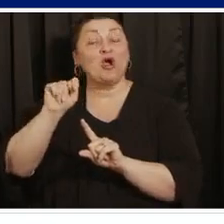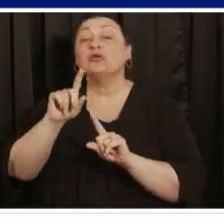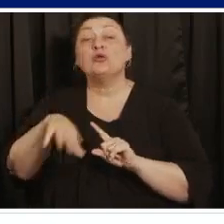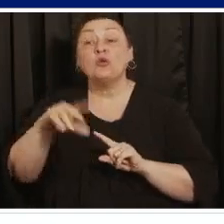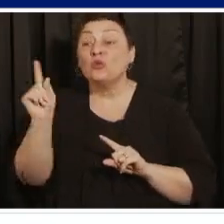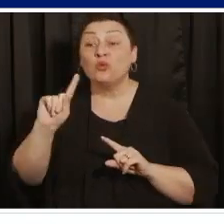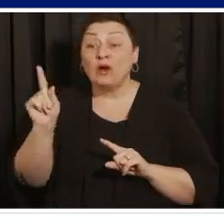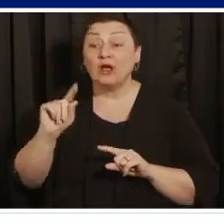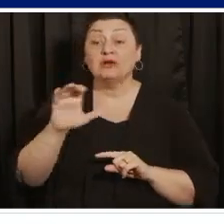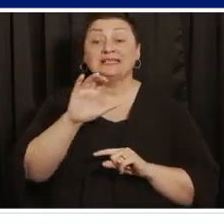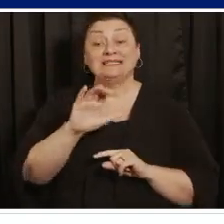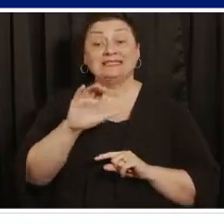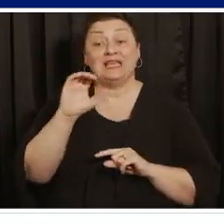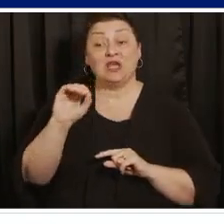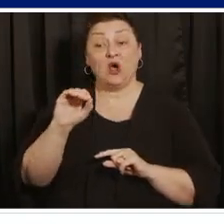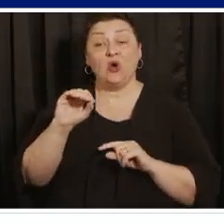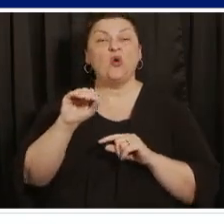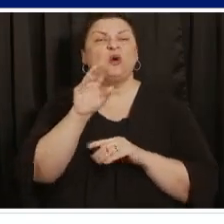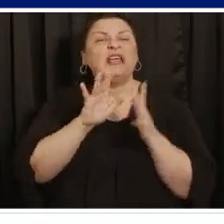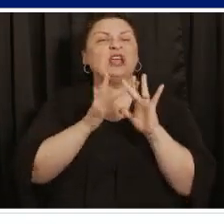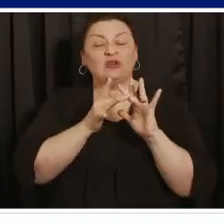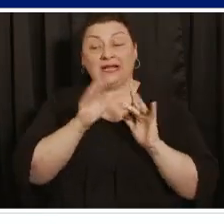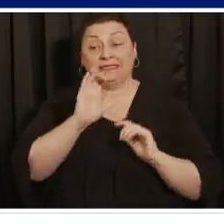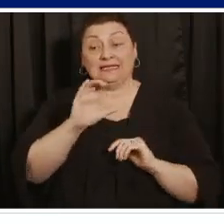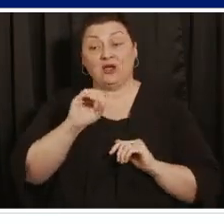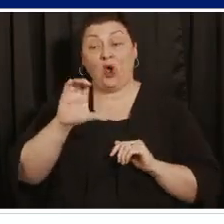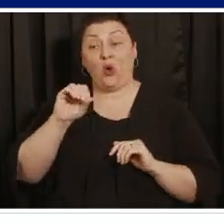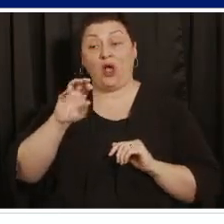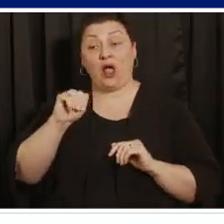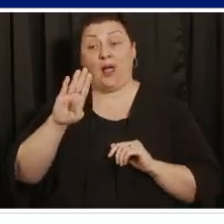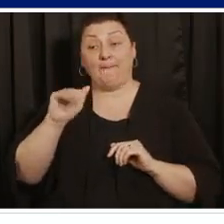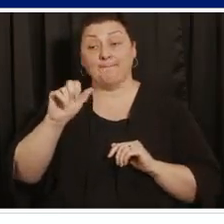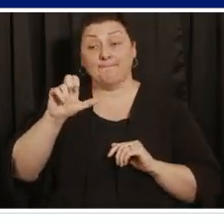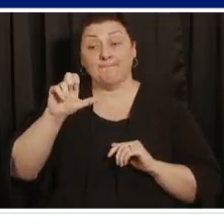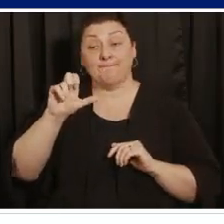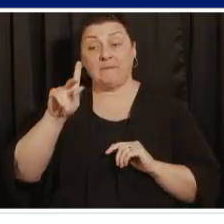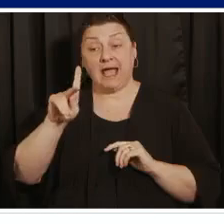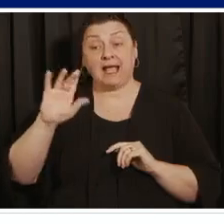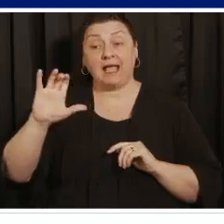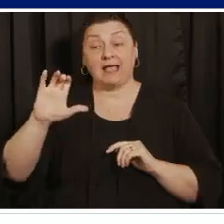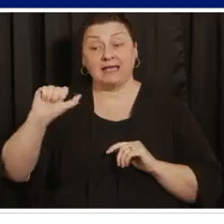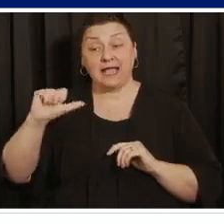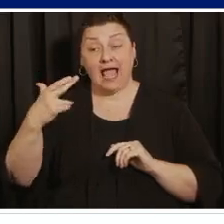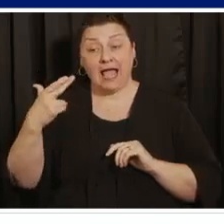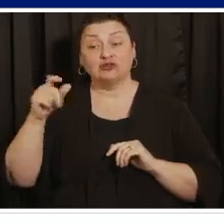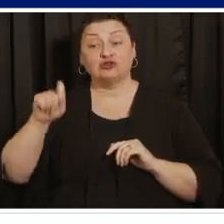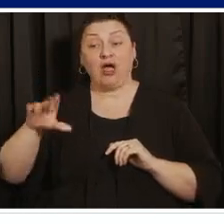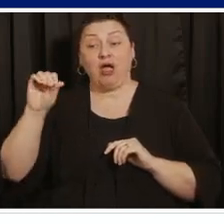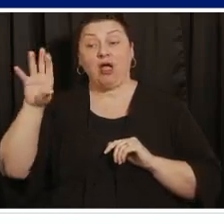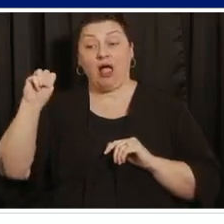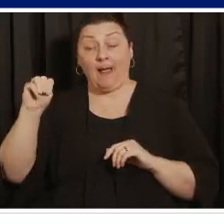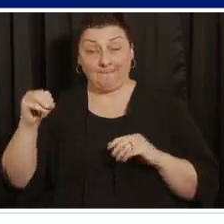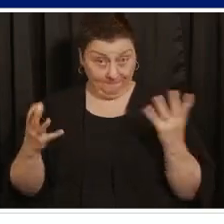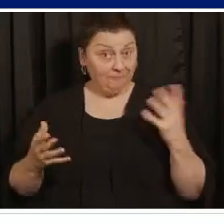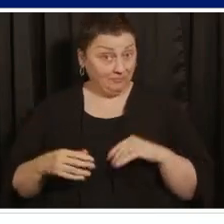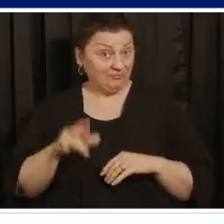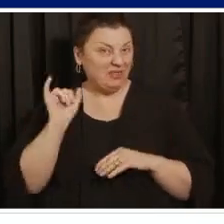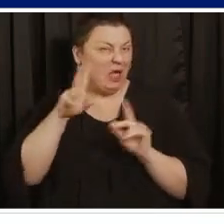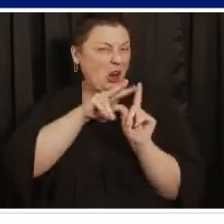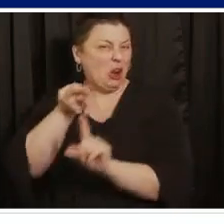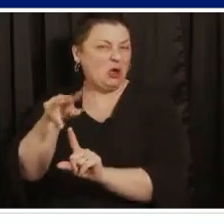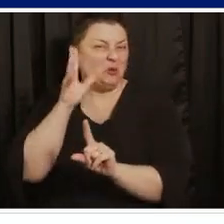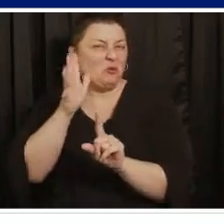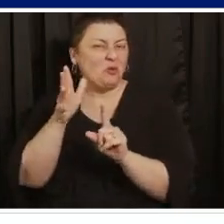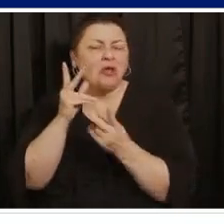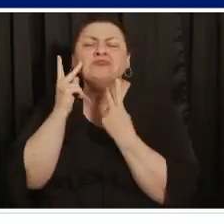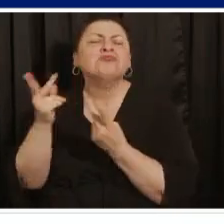at cocomebackcash.com. Finally, if you wonder where to get vaccinated, it is super easy, but maybe you just haven't been focused on it